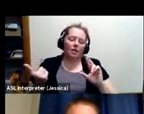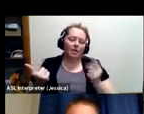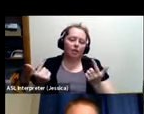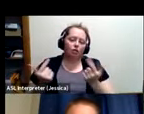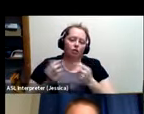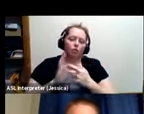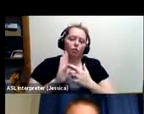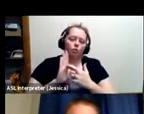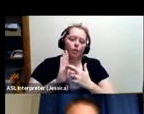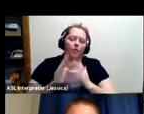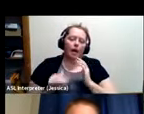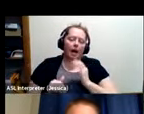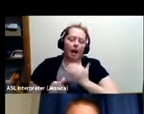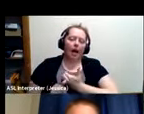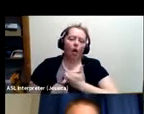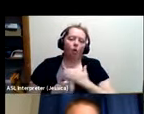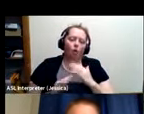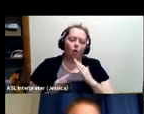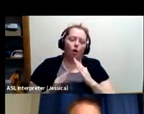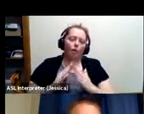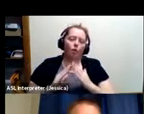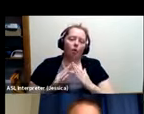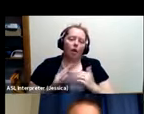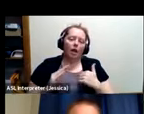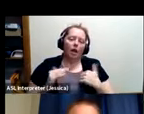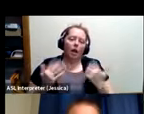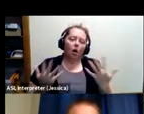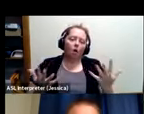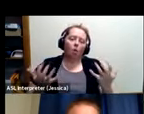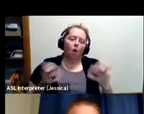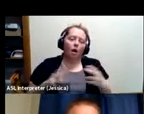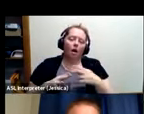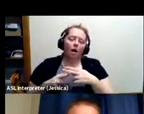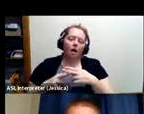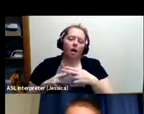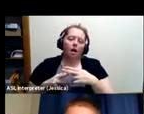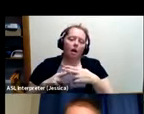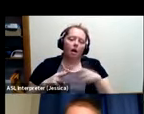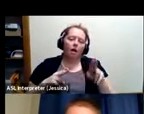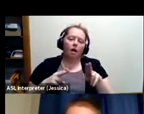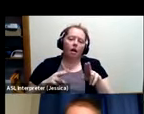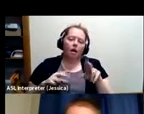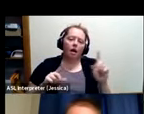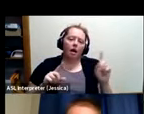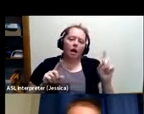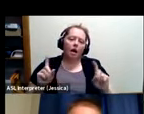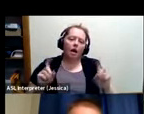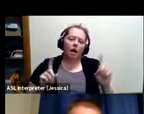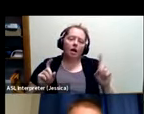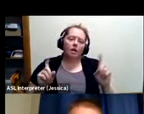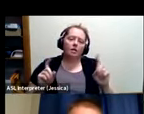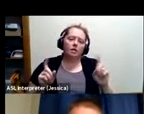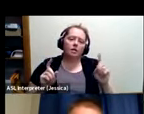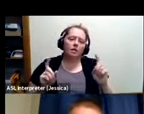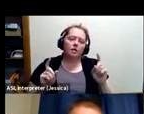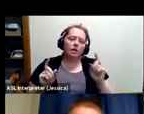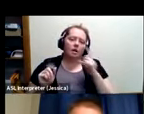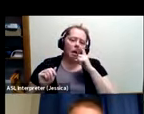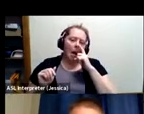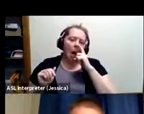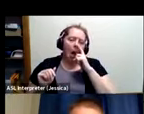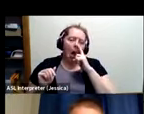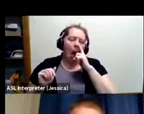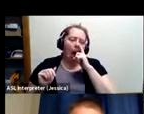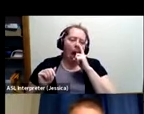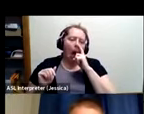community. I want to just ask everyone an extremely difficult question to